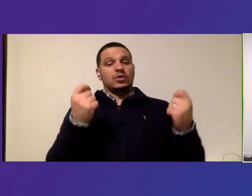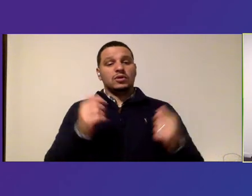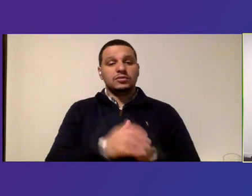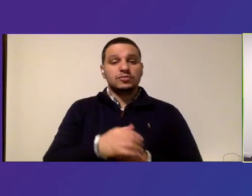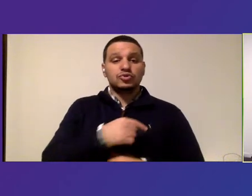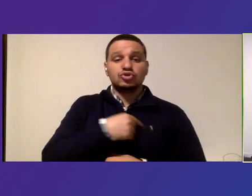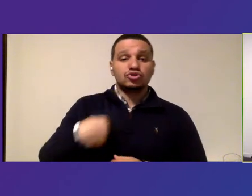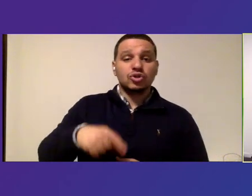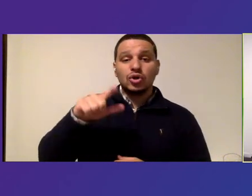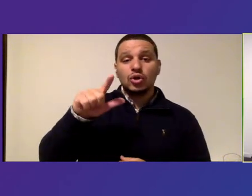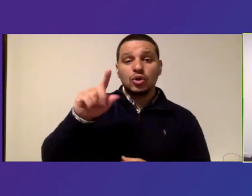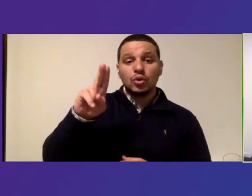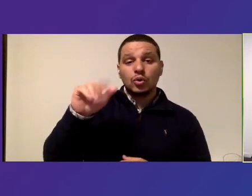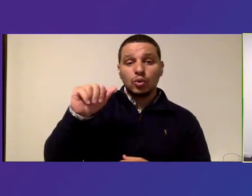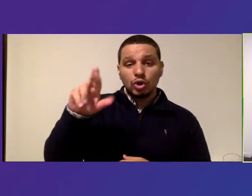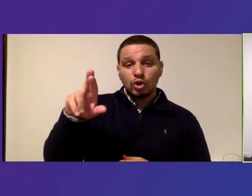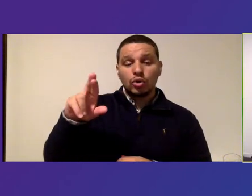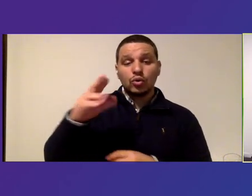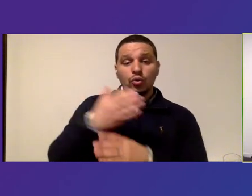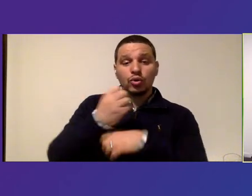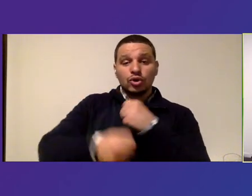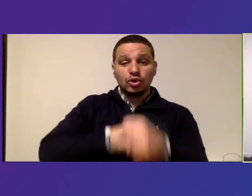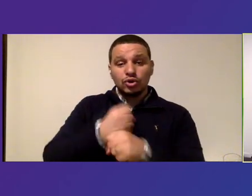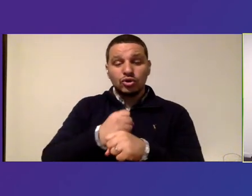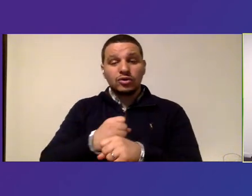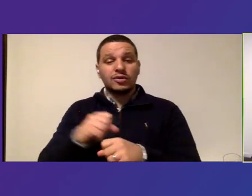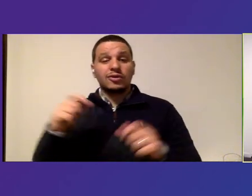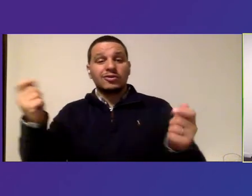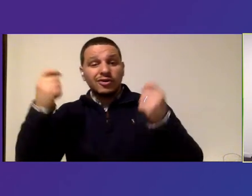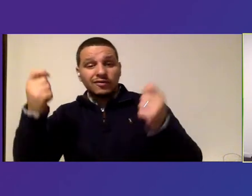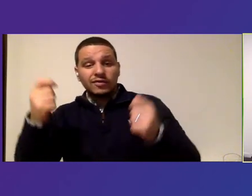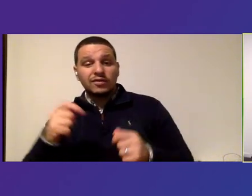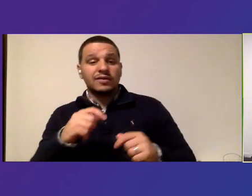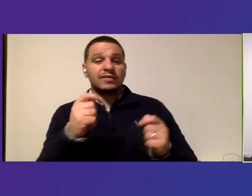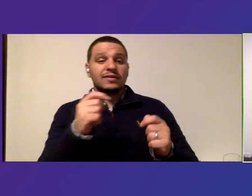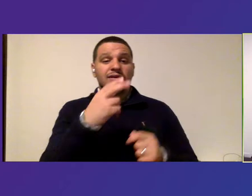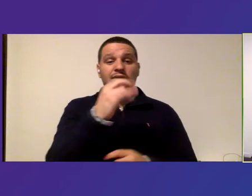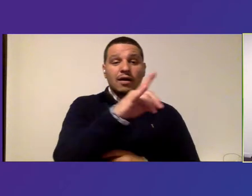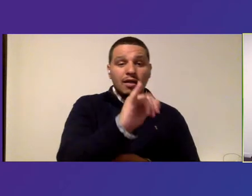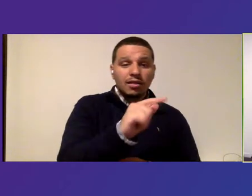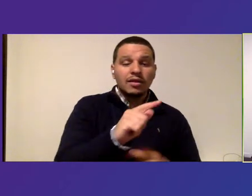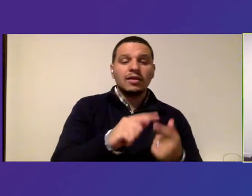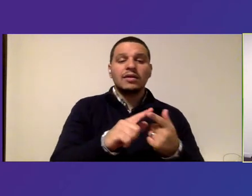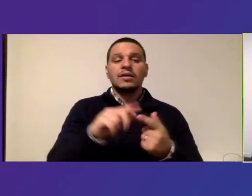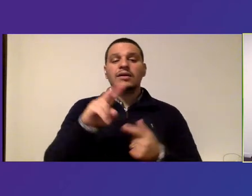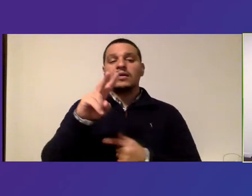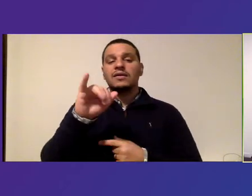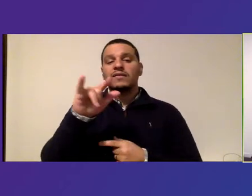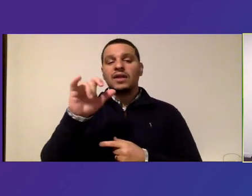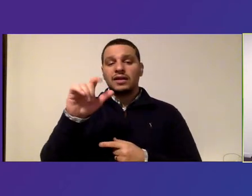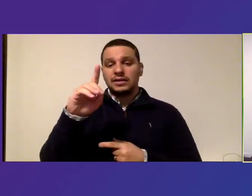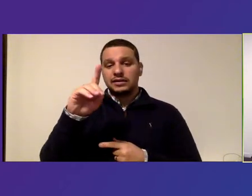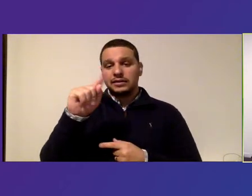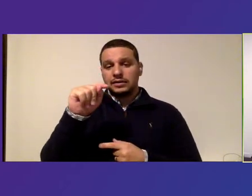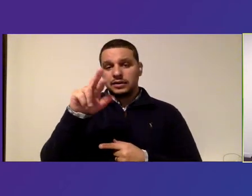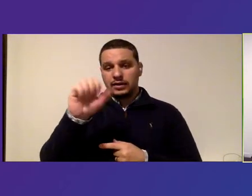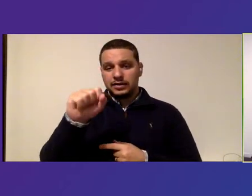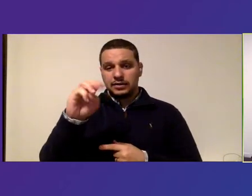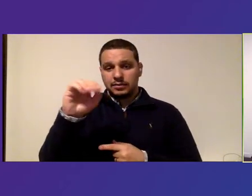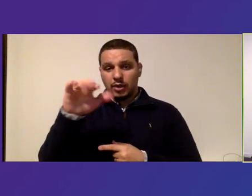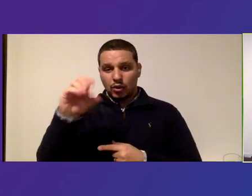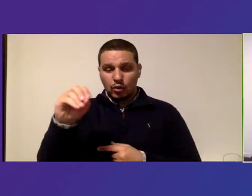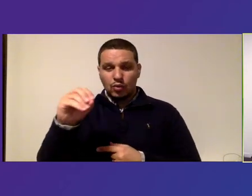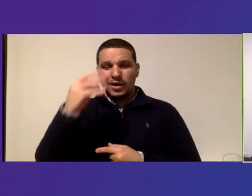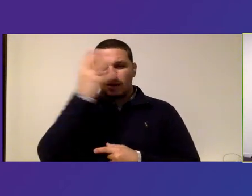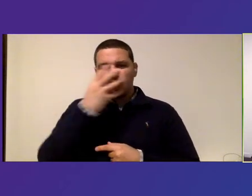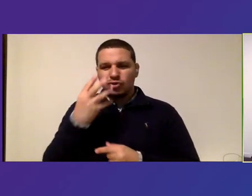Lunar New Year to West Indian Carnival, from the Festival of Holi to El Día de los Reyes Magos, immigrants have shown us